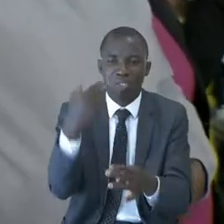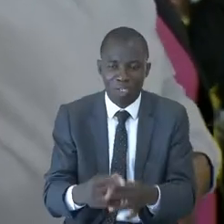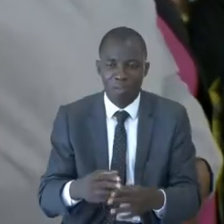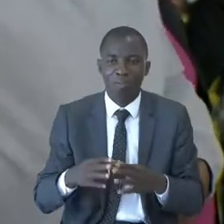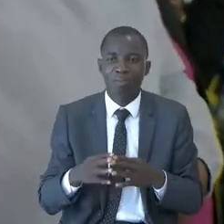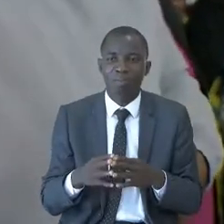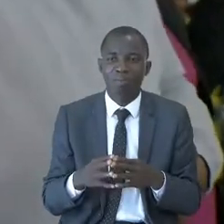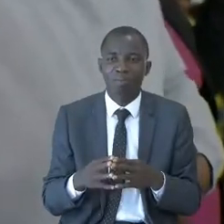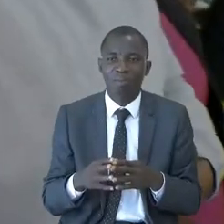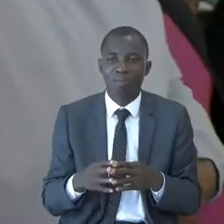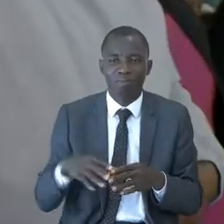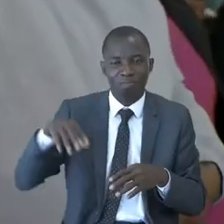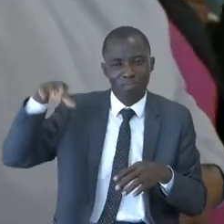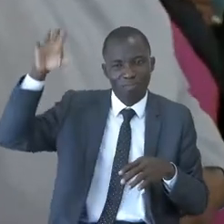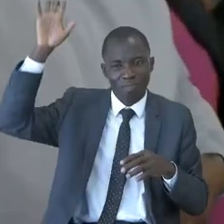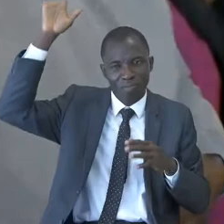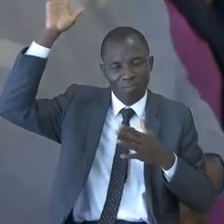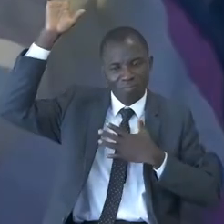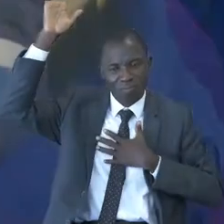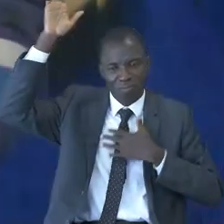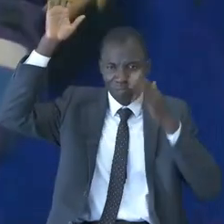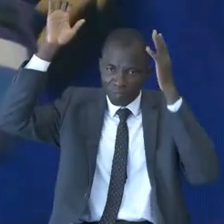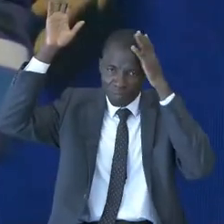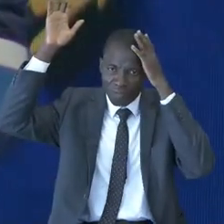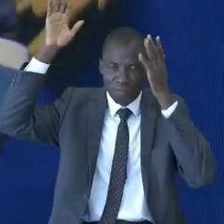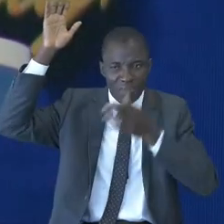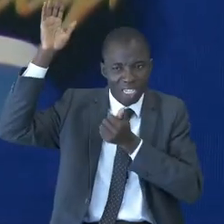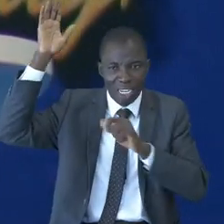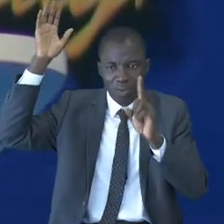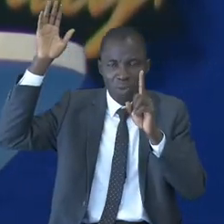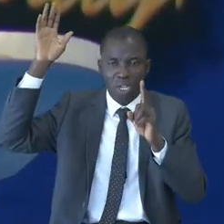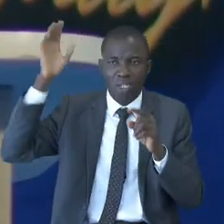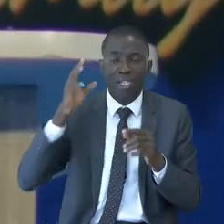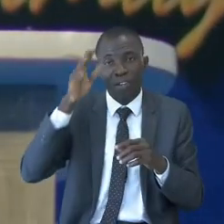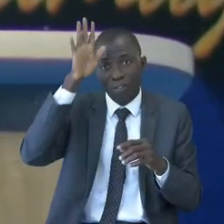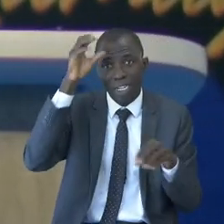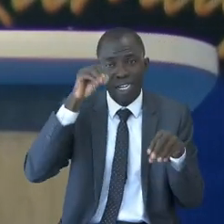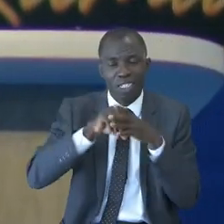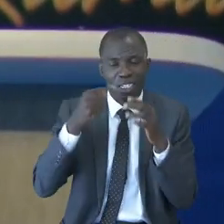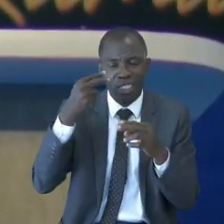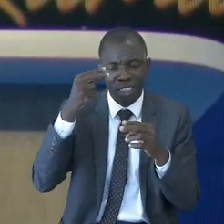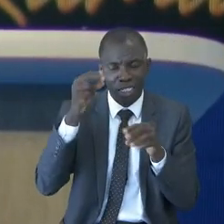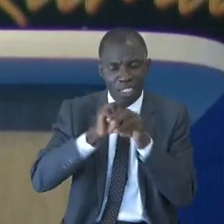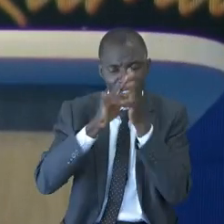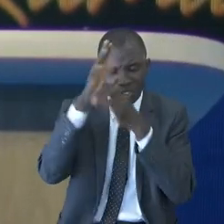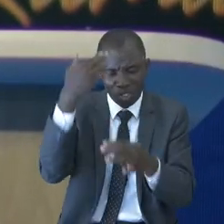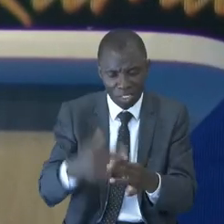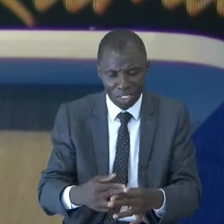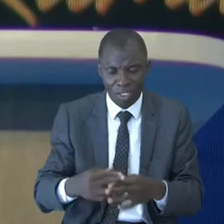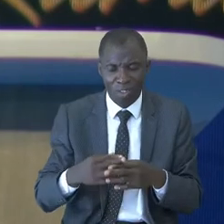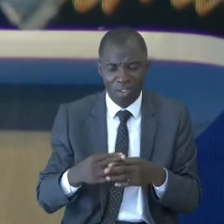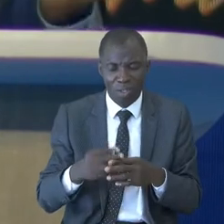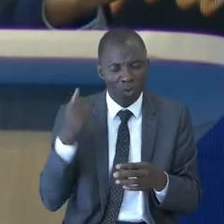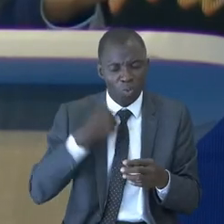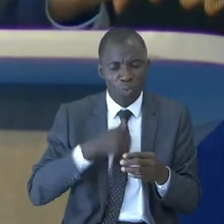Amen. Raise up one hand and lay the other hand where you have the challenge. Father, in the mighty name of Jesus,